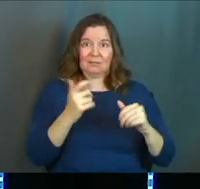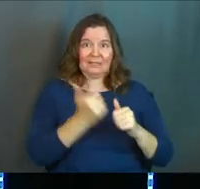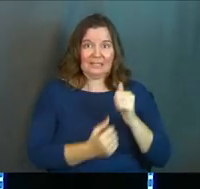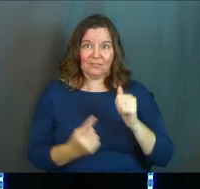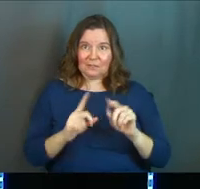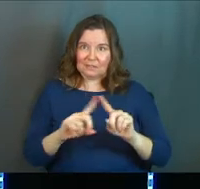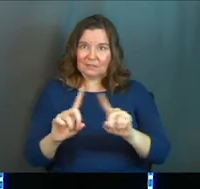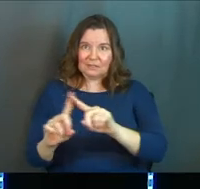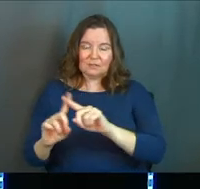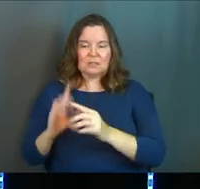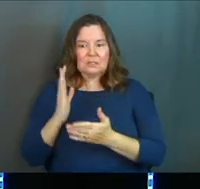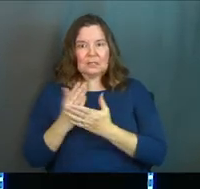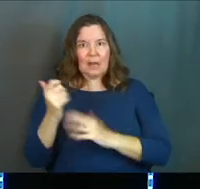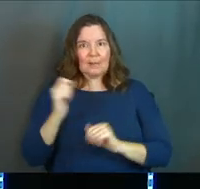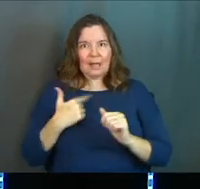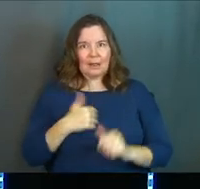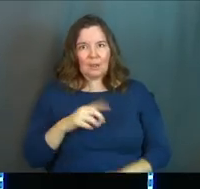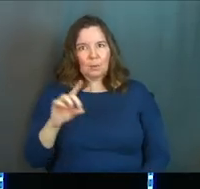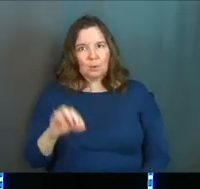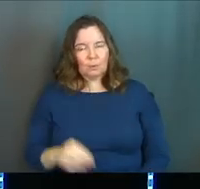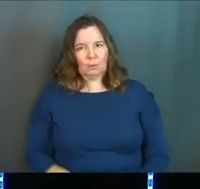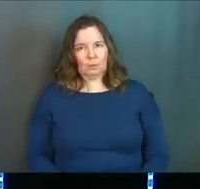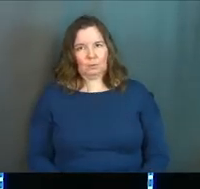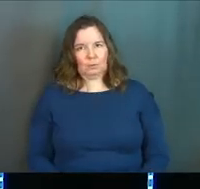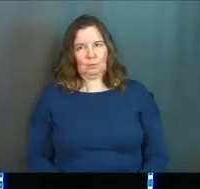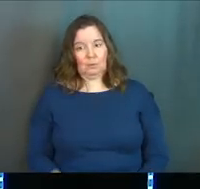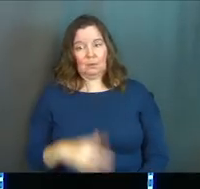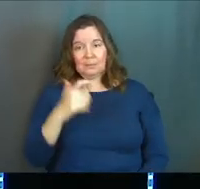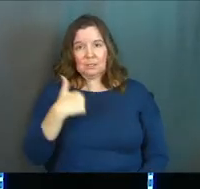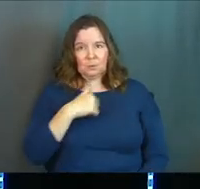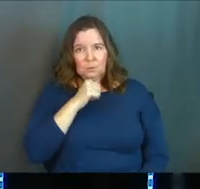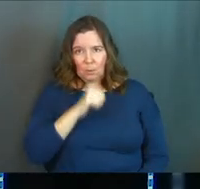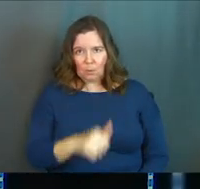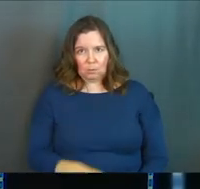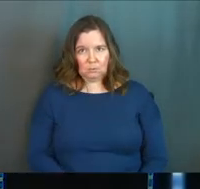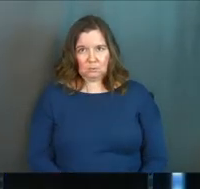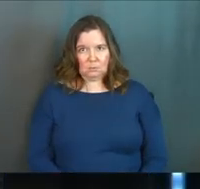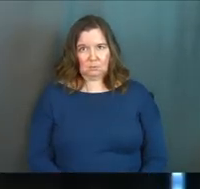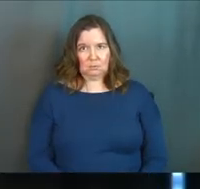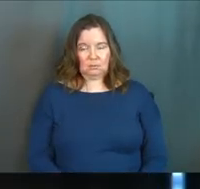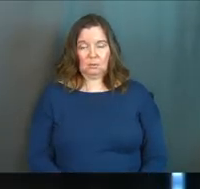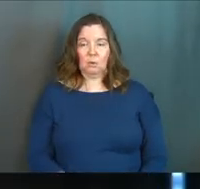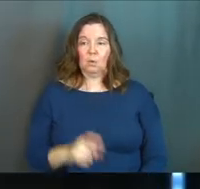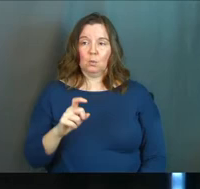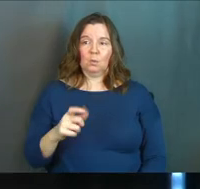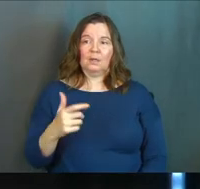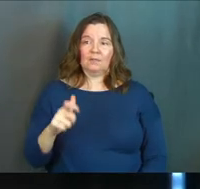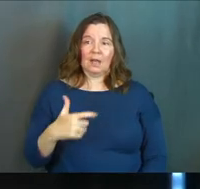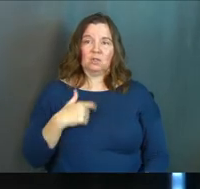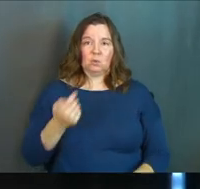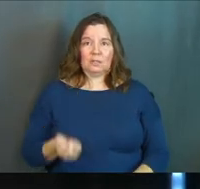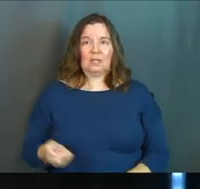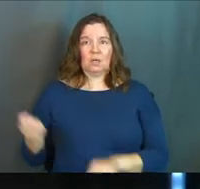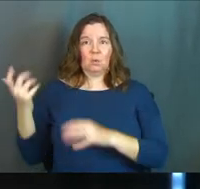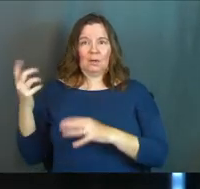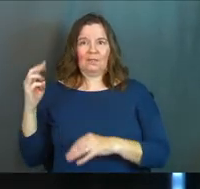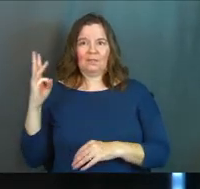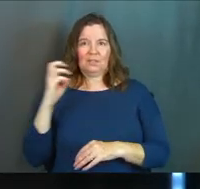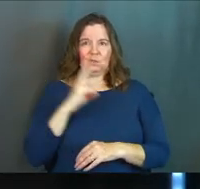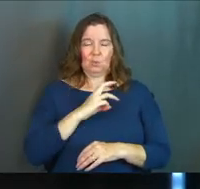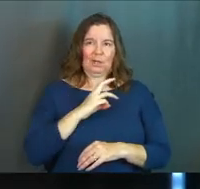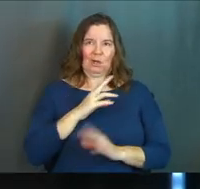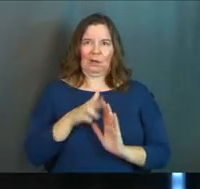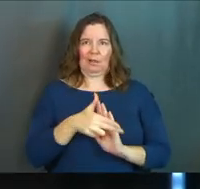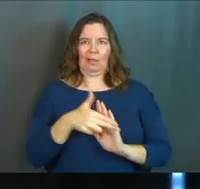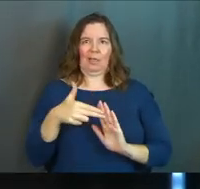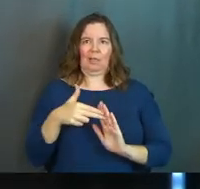field. Stop acting like we do, because we don't. We've got to get rid of this weird